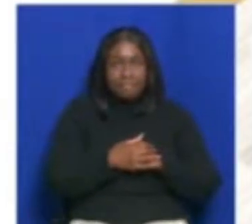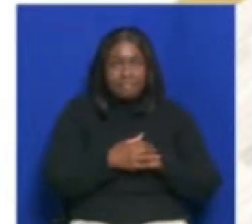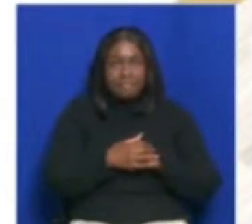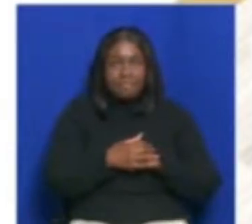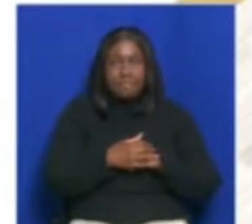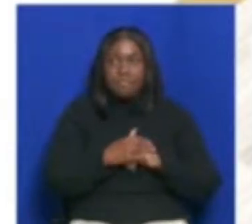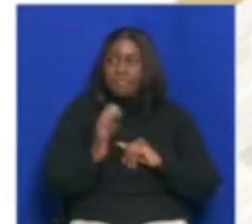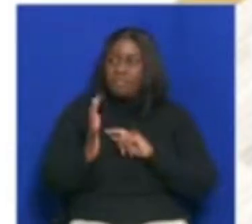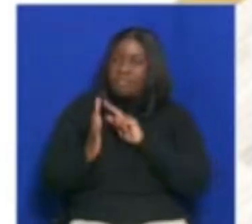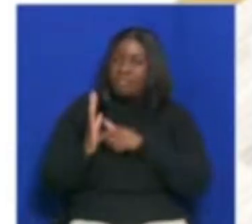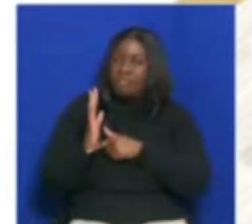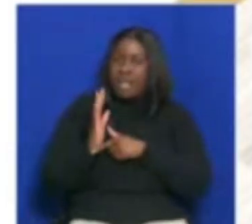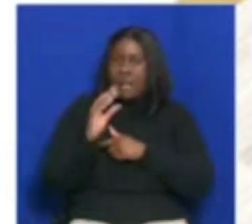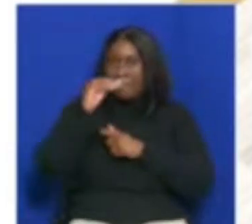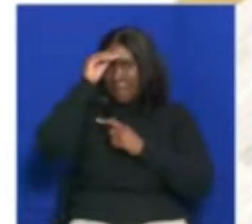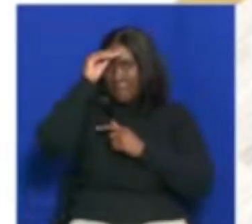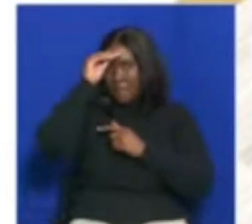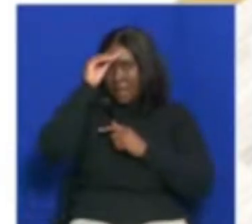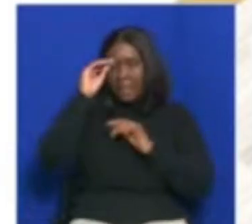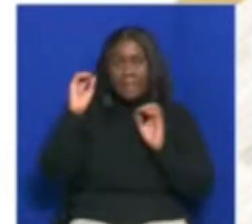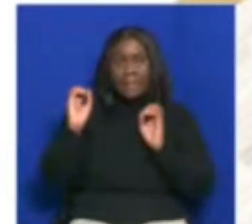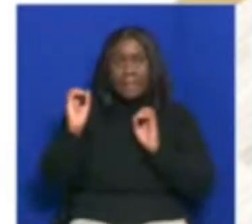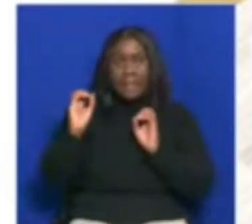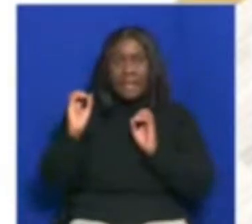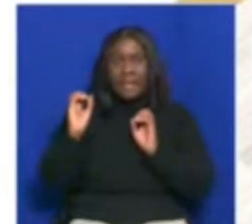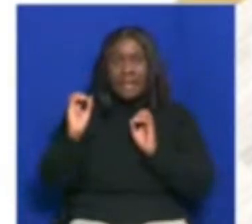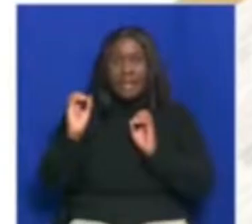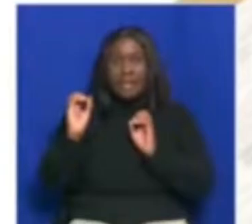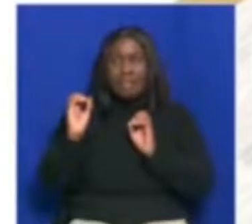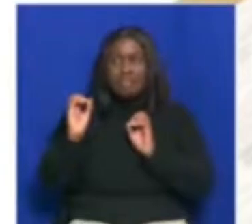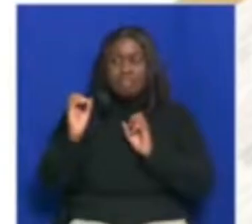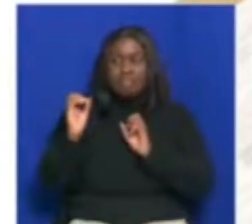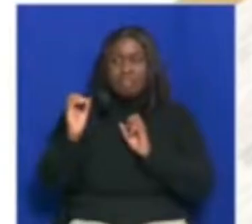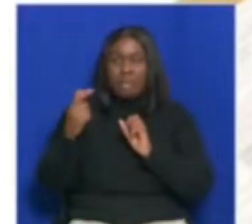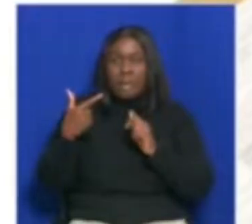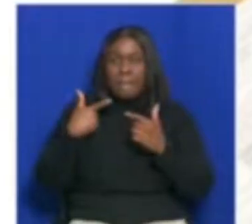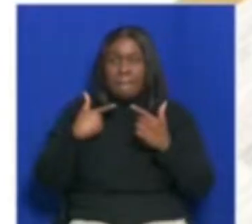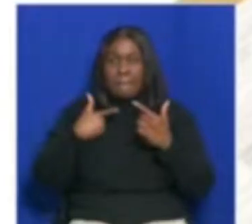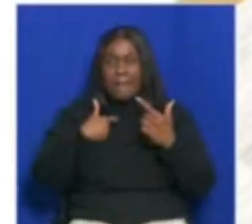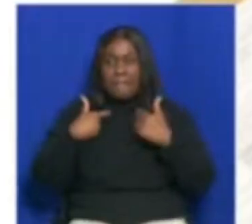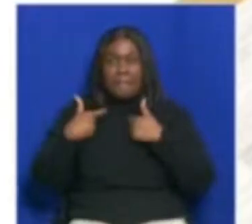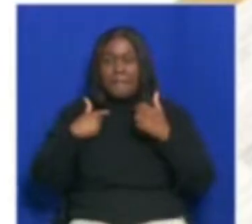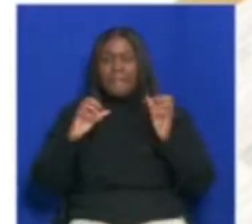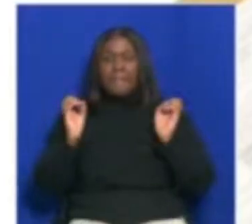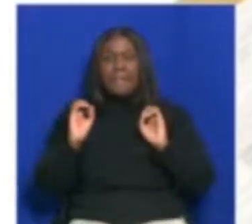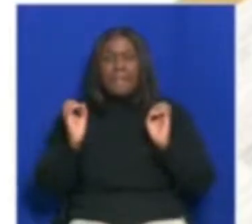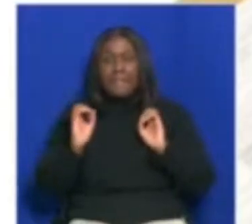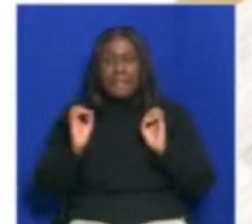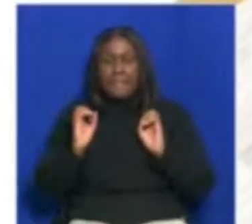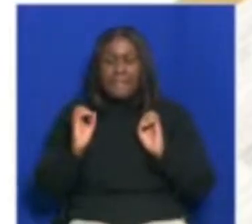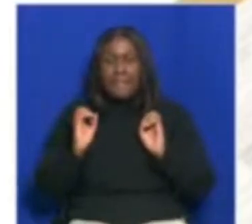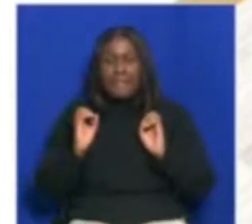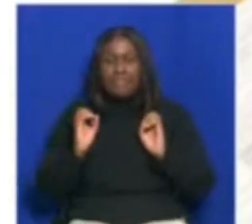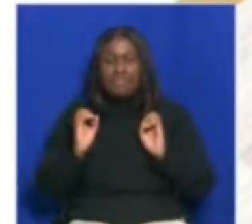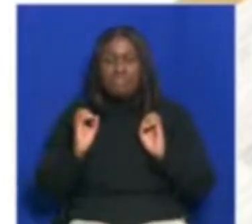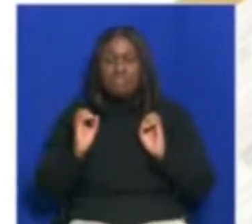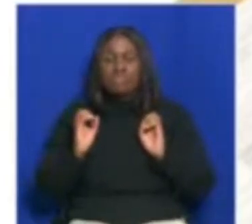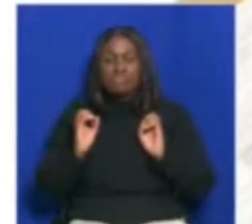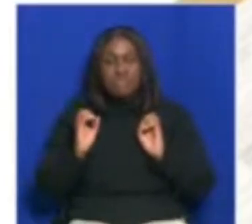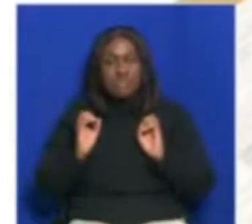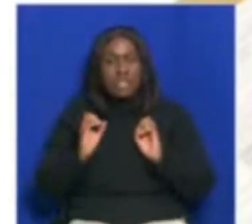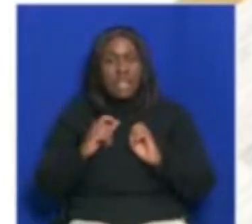task team suffered any gunshot injuries, or indeed any other injuries. The shooting of the 5